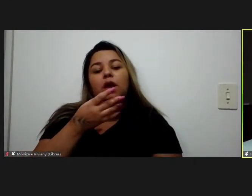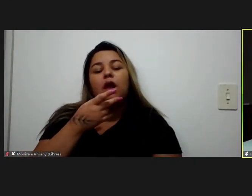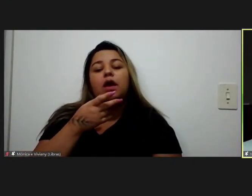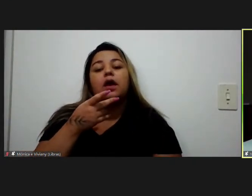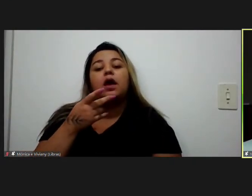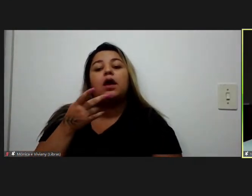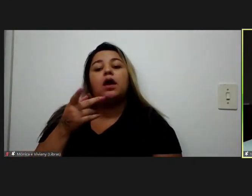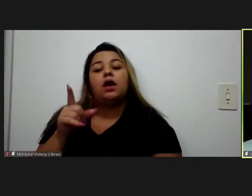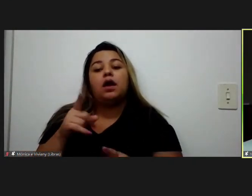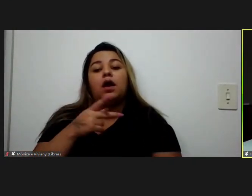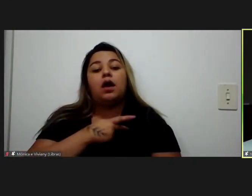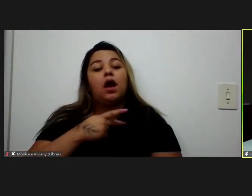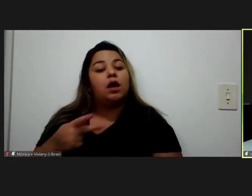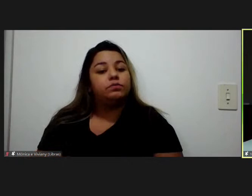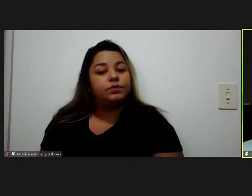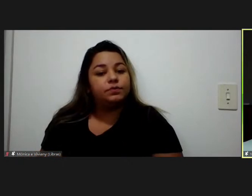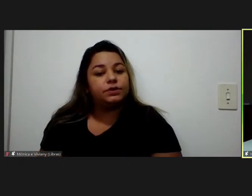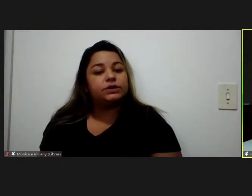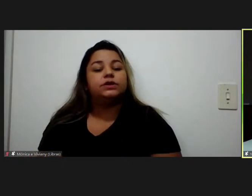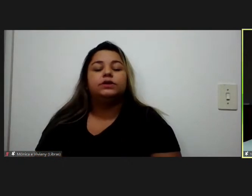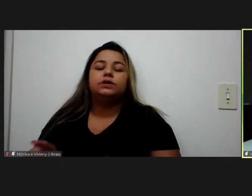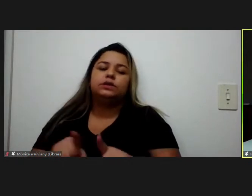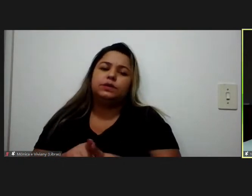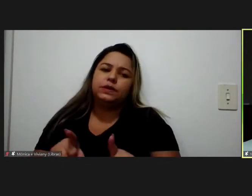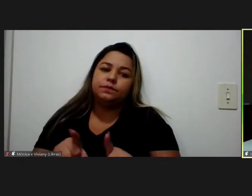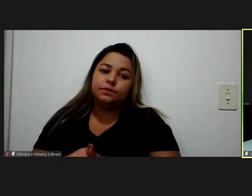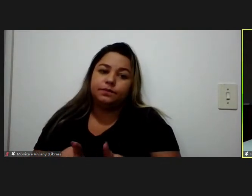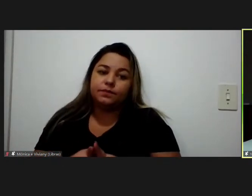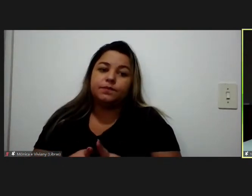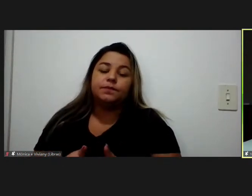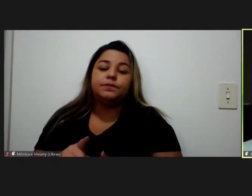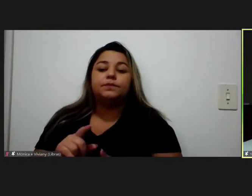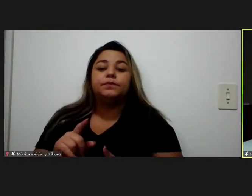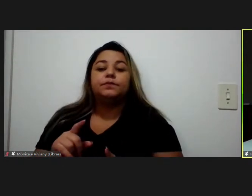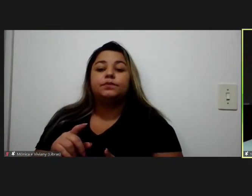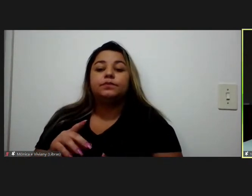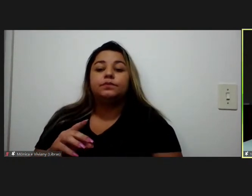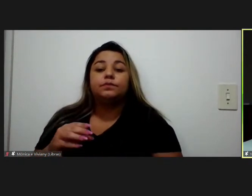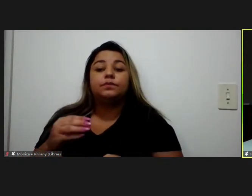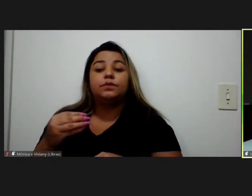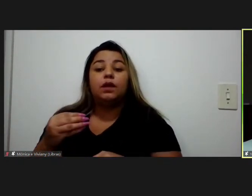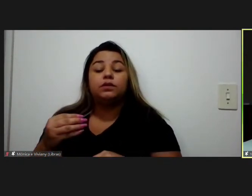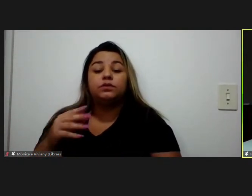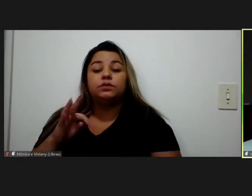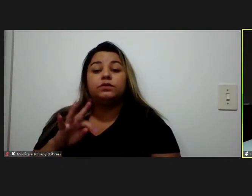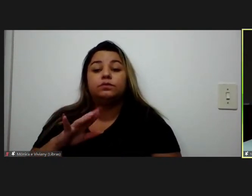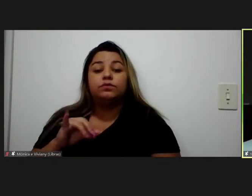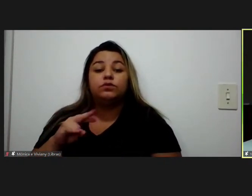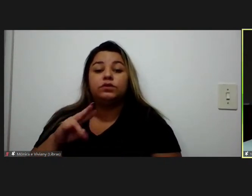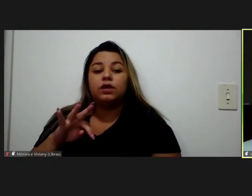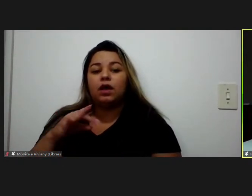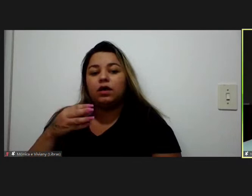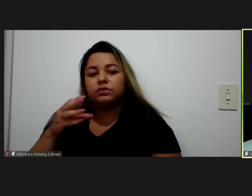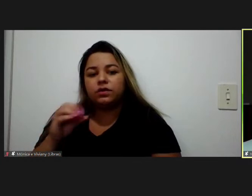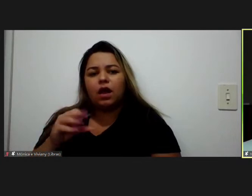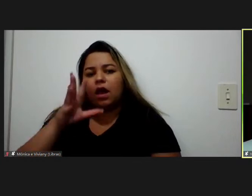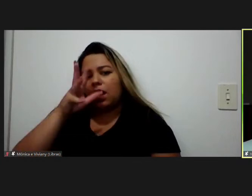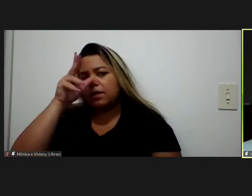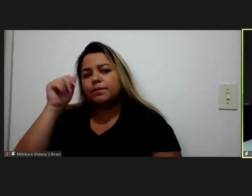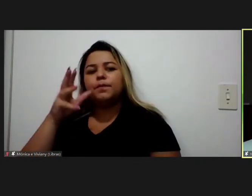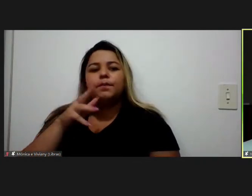have recommendation to the Republic Presidents